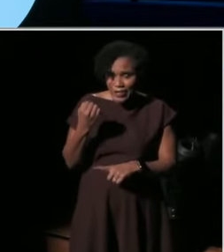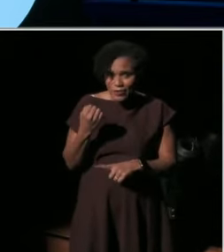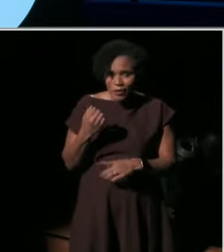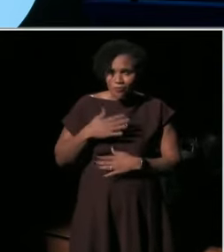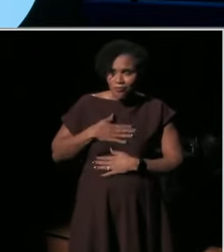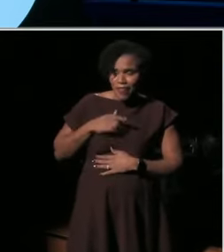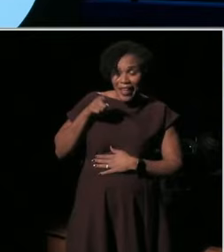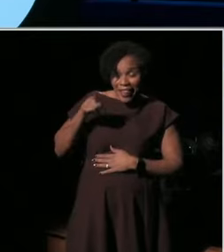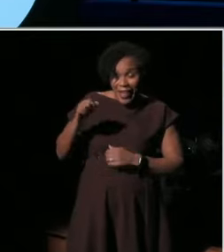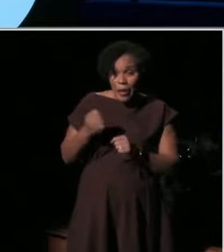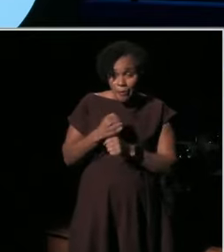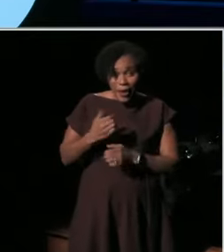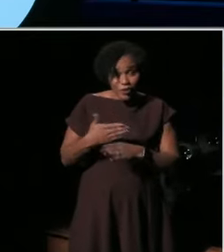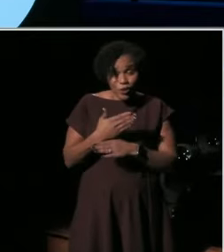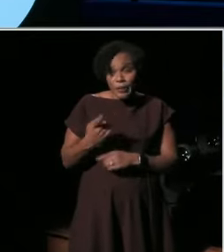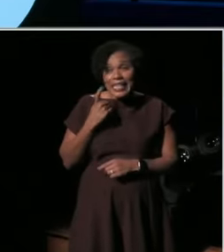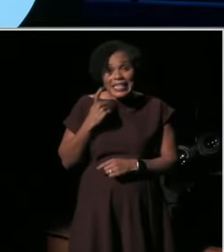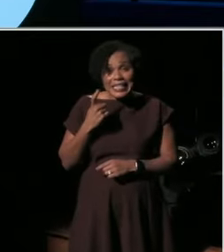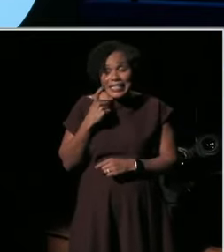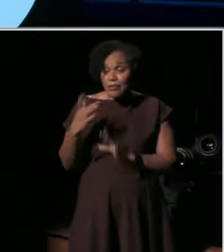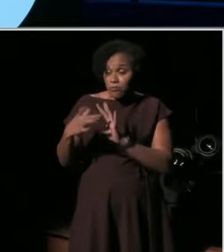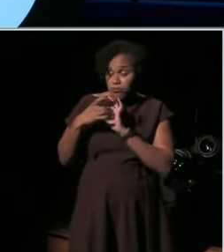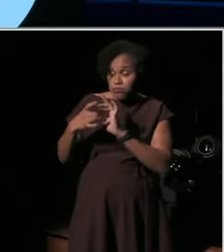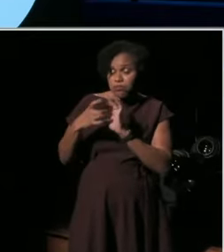and working with them, such a pleasure.